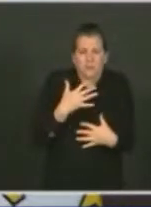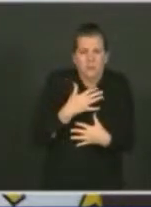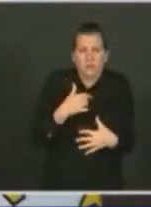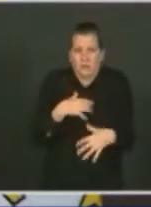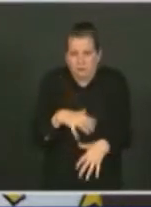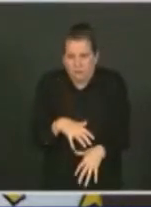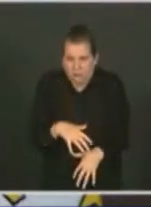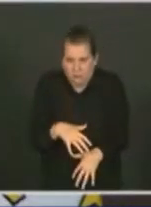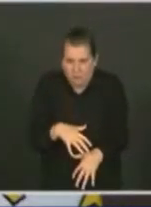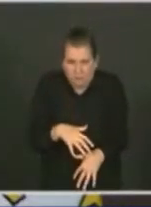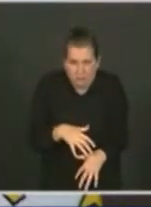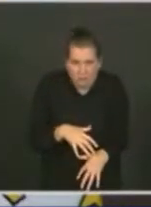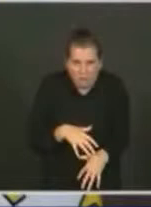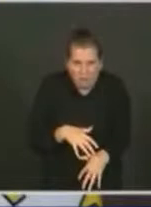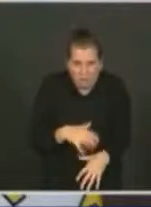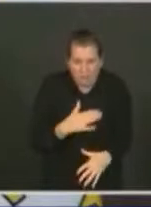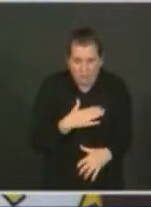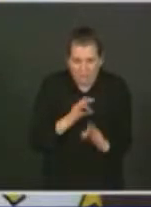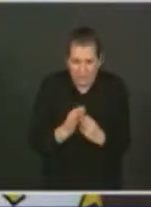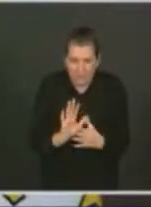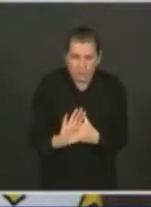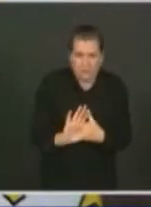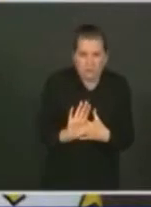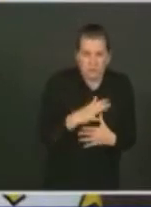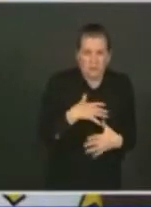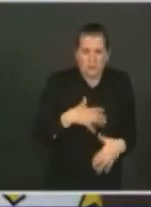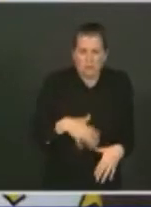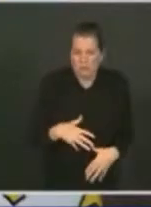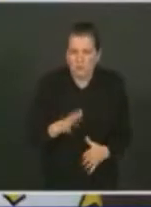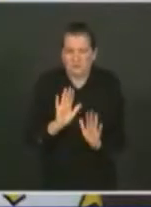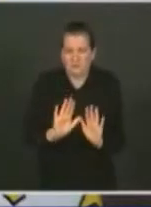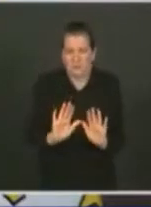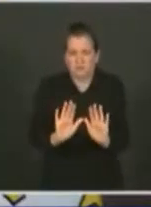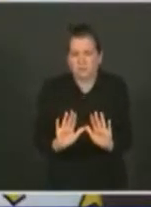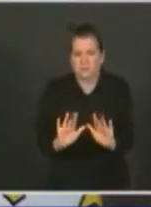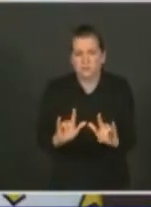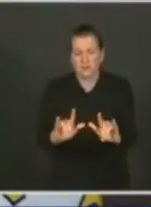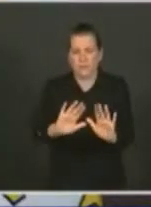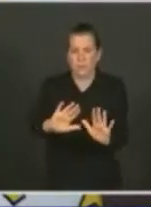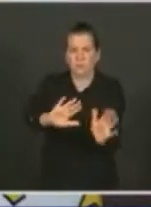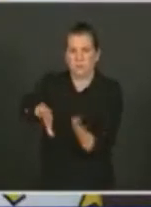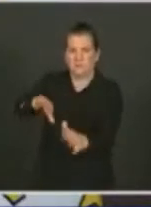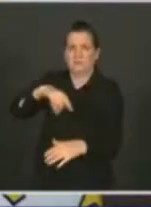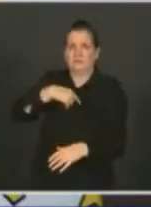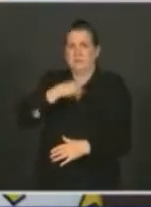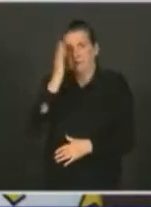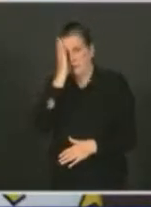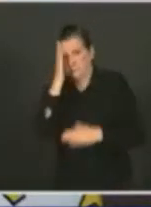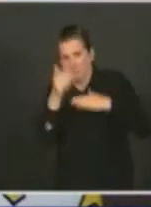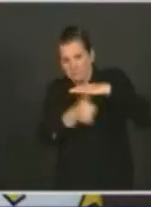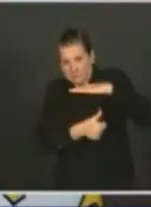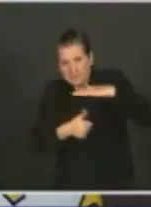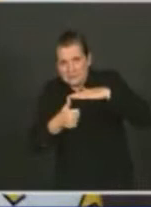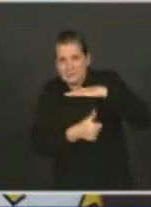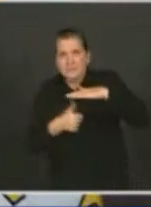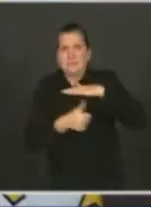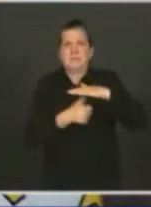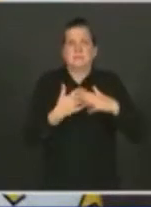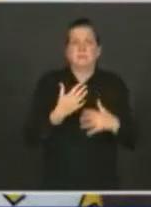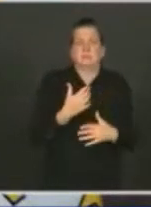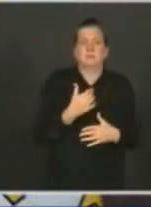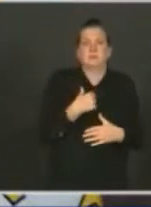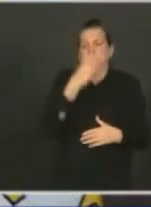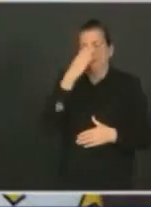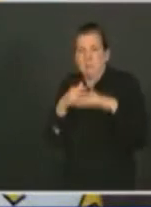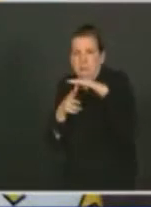hoping against hope that this isn't the day we bring COVID home to our children, to our spouses, and to our loved ones. Despite all of the